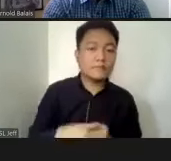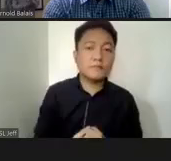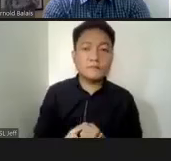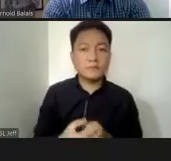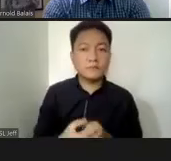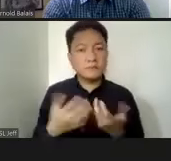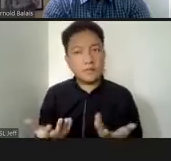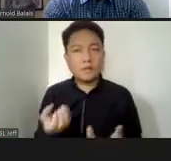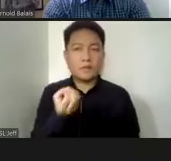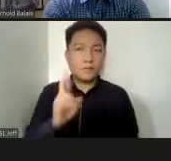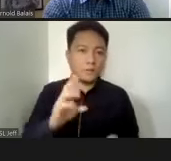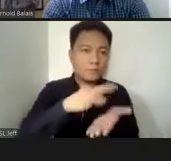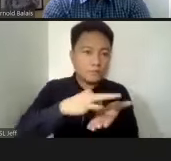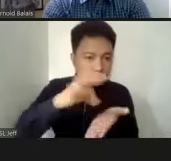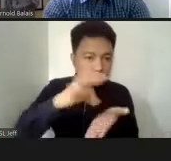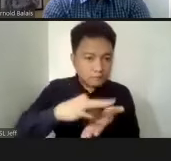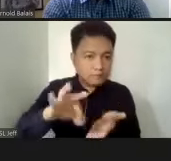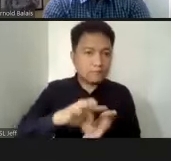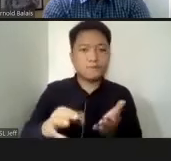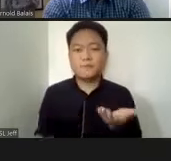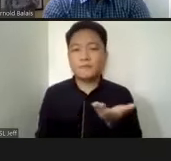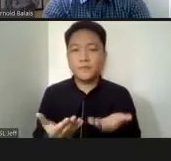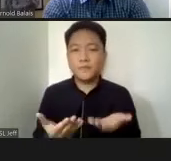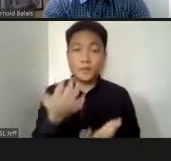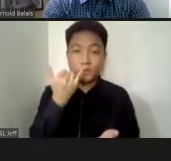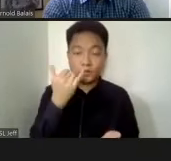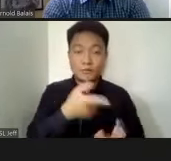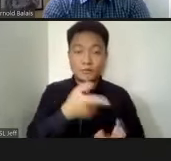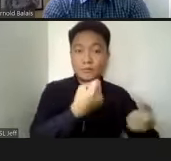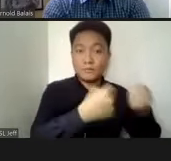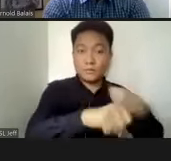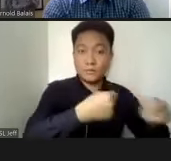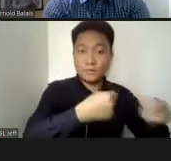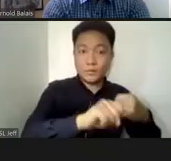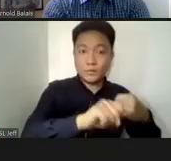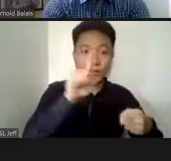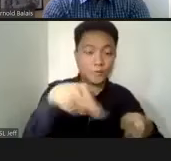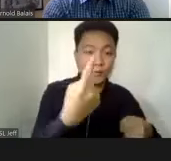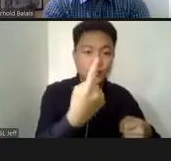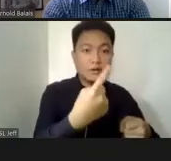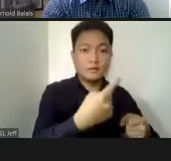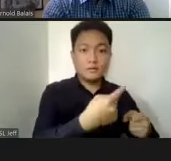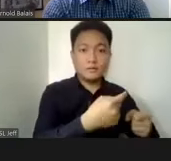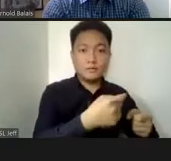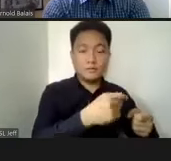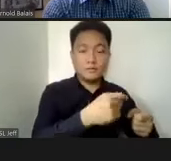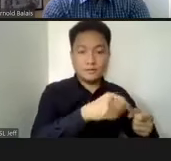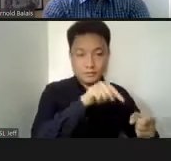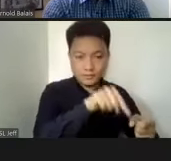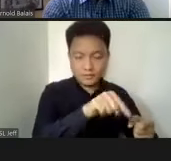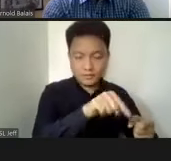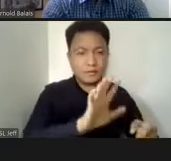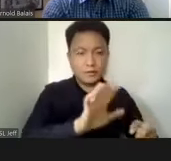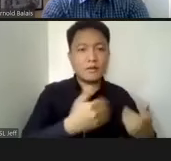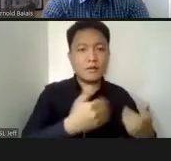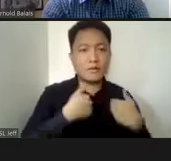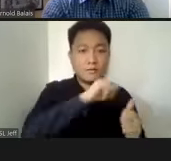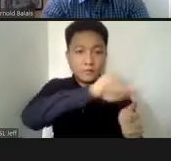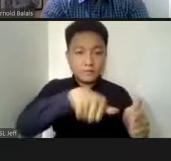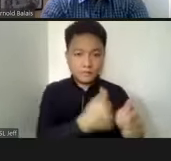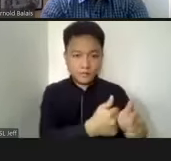the administrators, the organizers, the officials who referee the game. So there's a lot